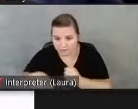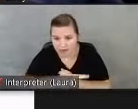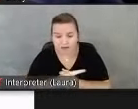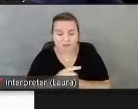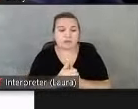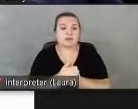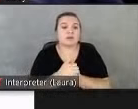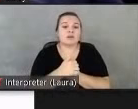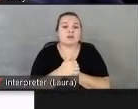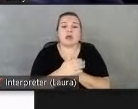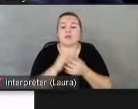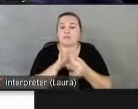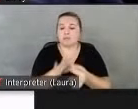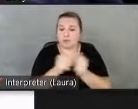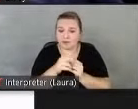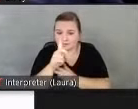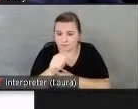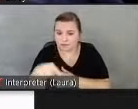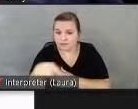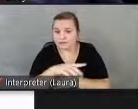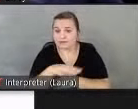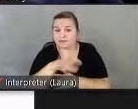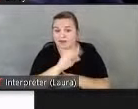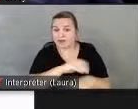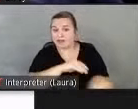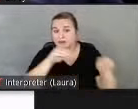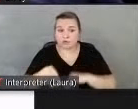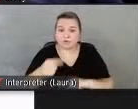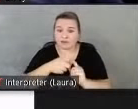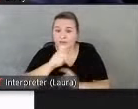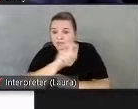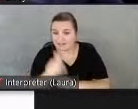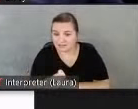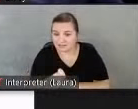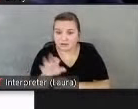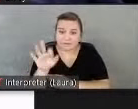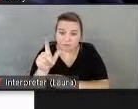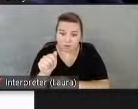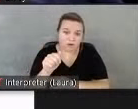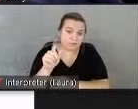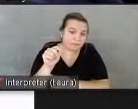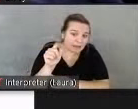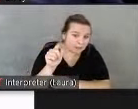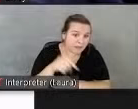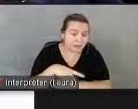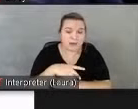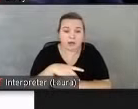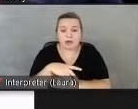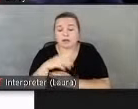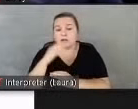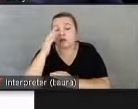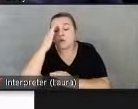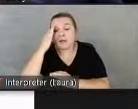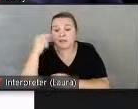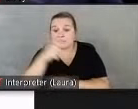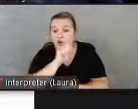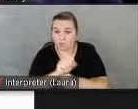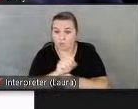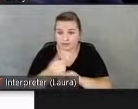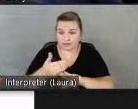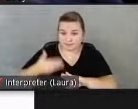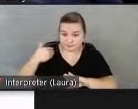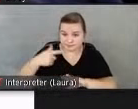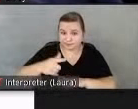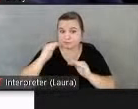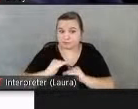with disabilities, they find out if they move here, for instance, from Texas or Florida, Alabama, or even from the Pentagon, where they were working before, that the child